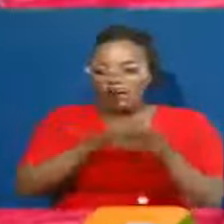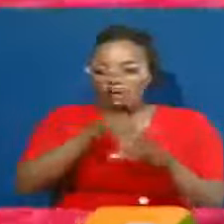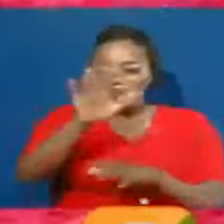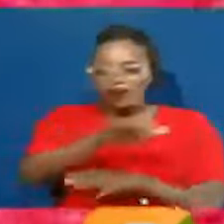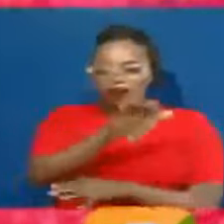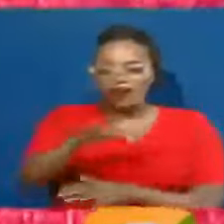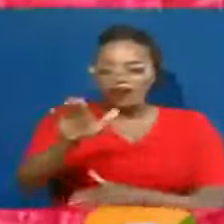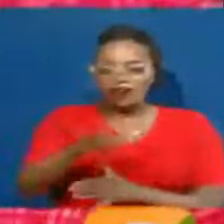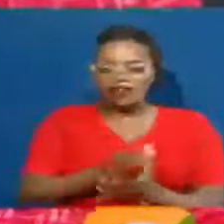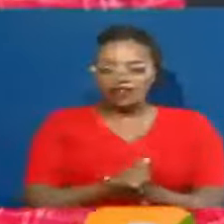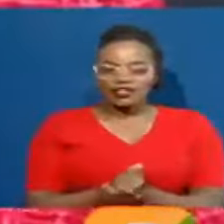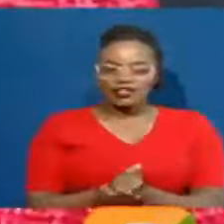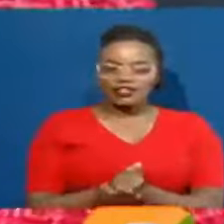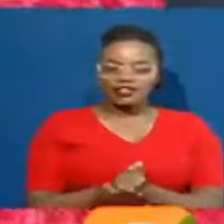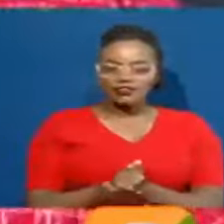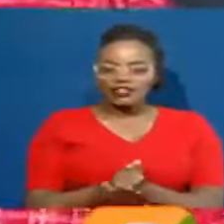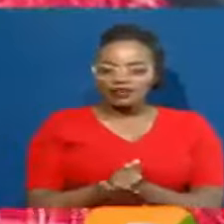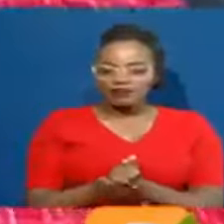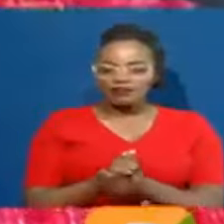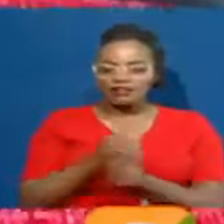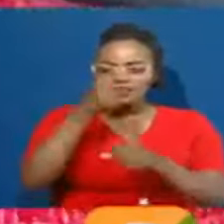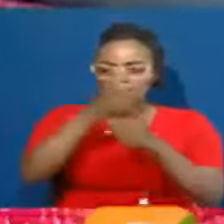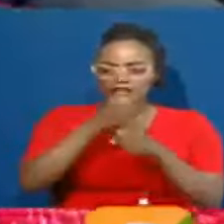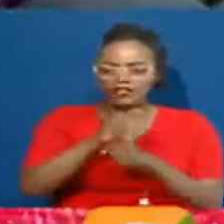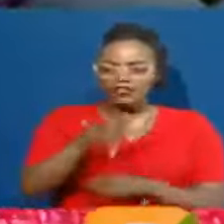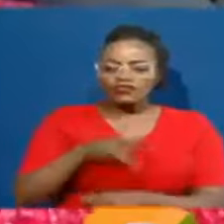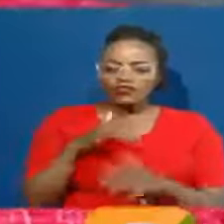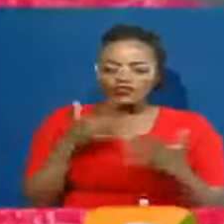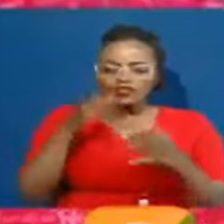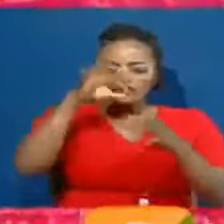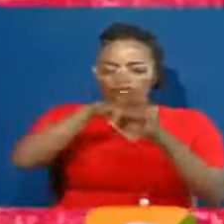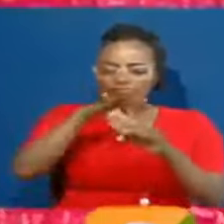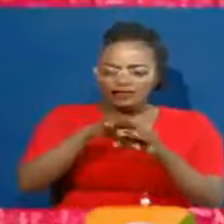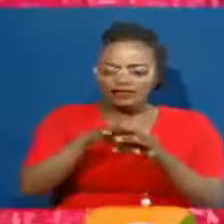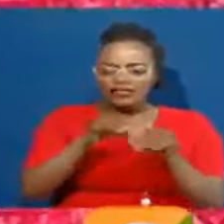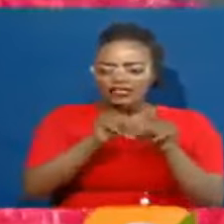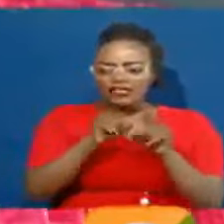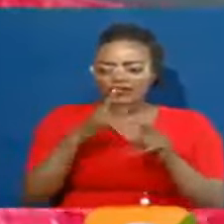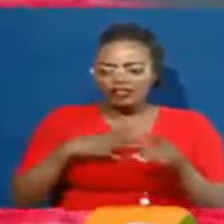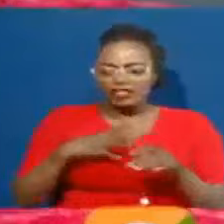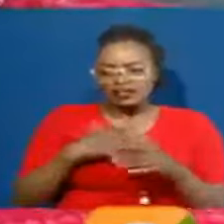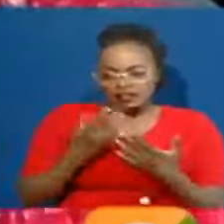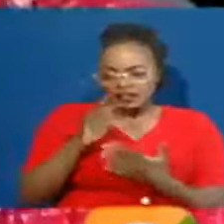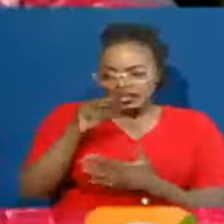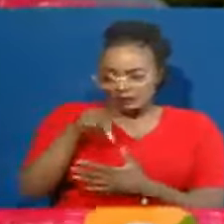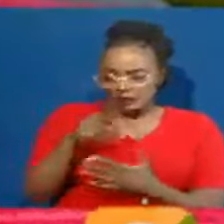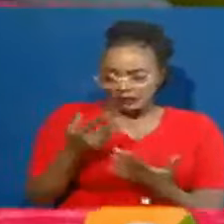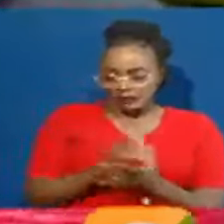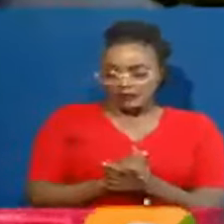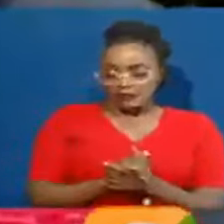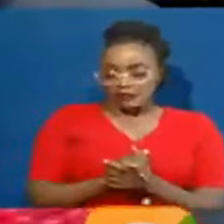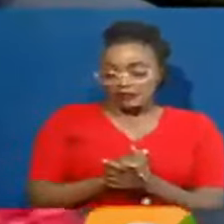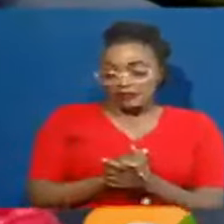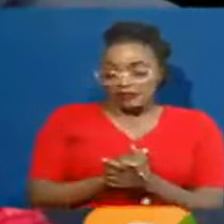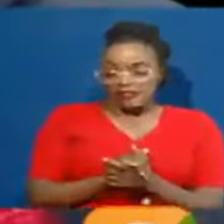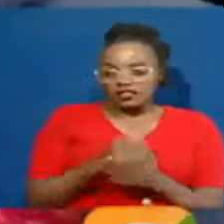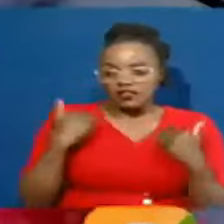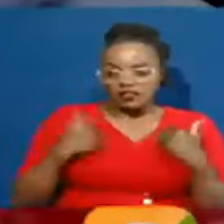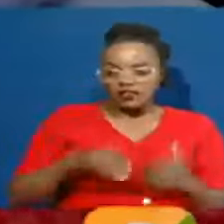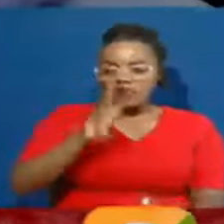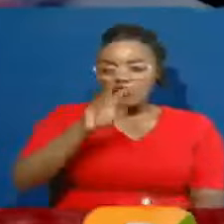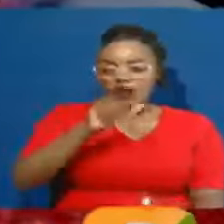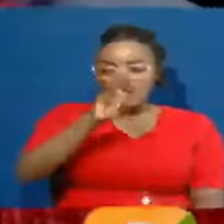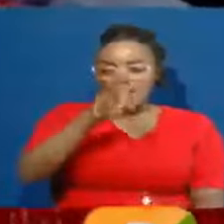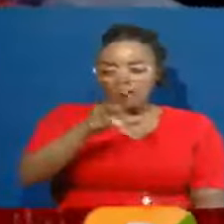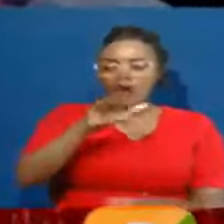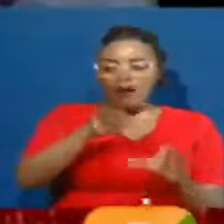parliament. Tell us, what do you feel about the vote that has just been concluded in the National Assembly? Thank you so much. This is Wamaua, member